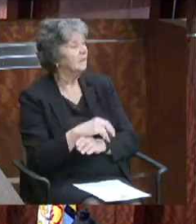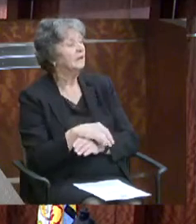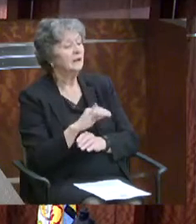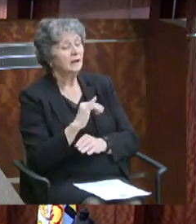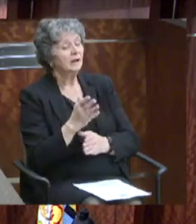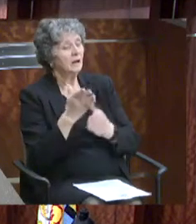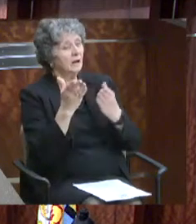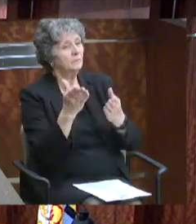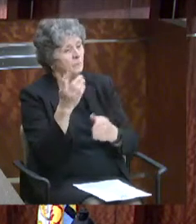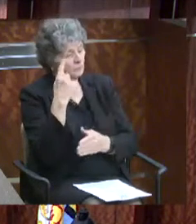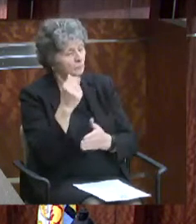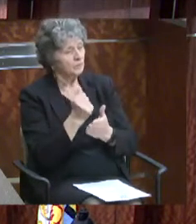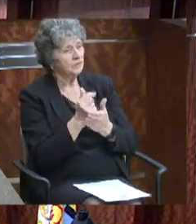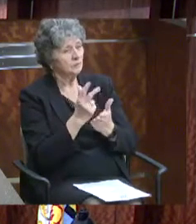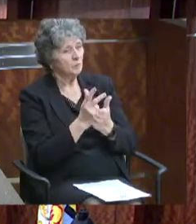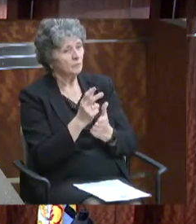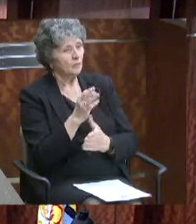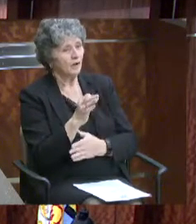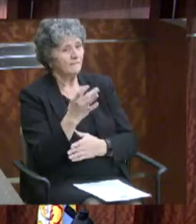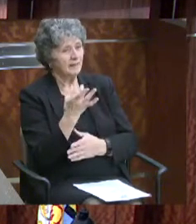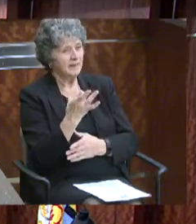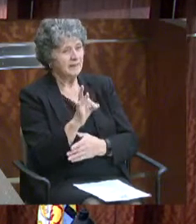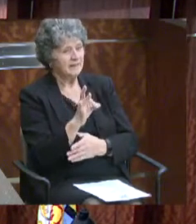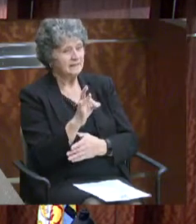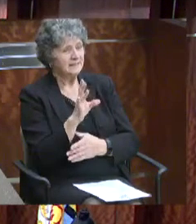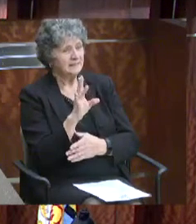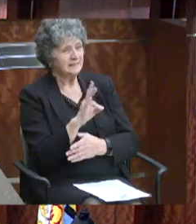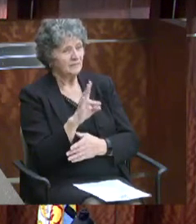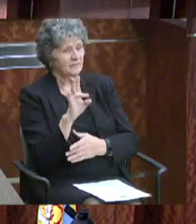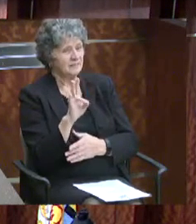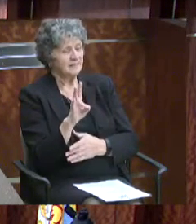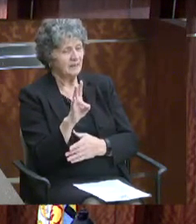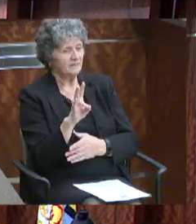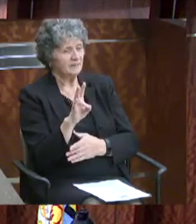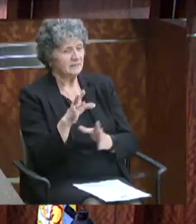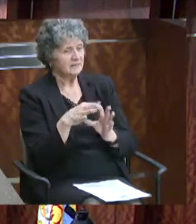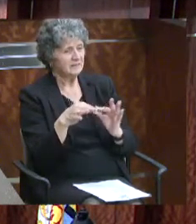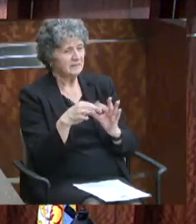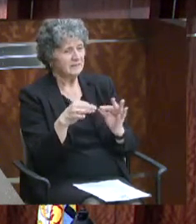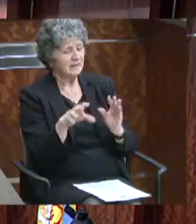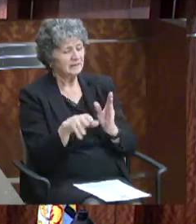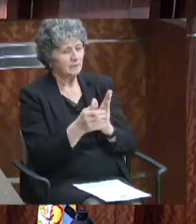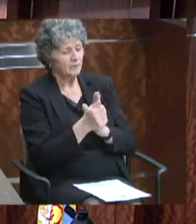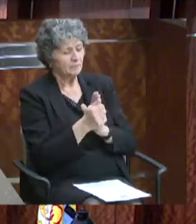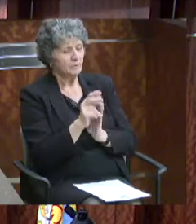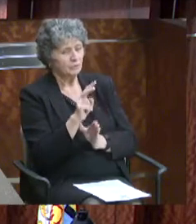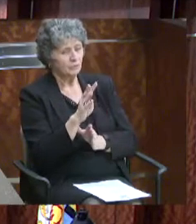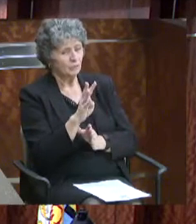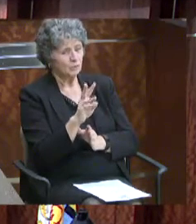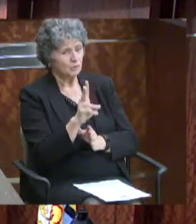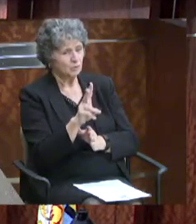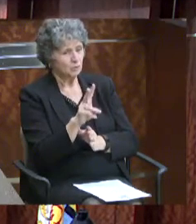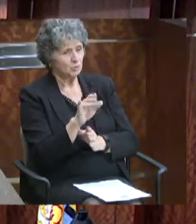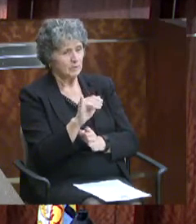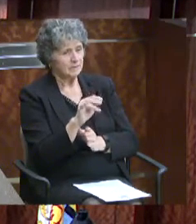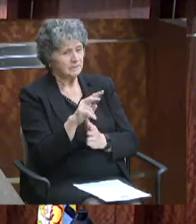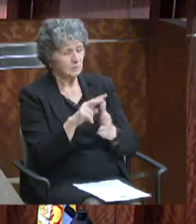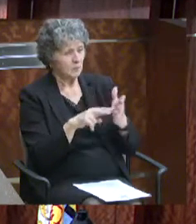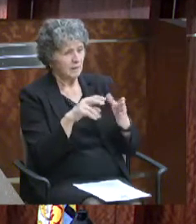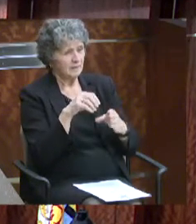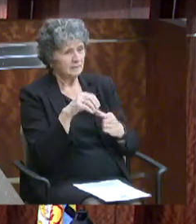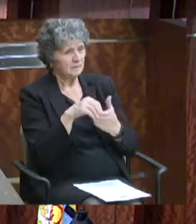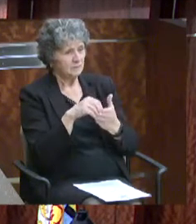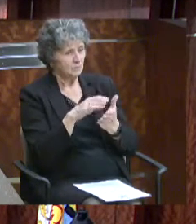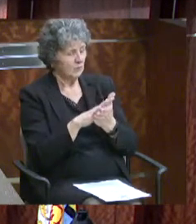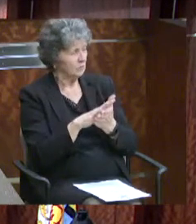approval of ordinance number 1877. Text amendment number 242 is read into the record. Thank you, sir. Do I have a